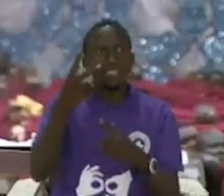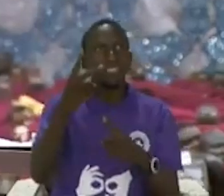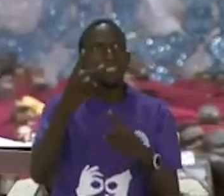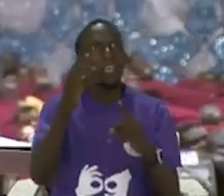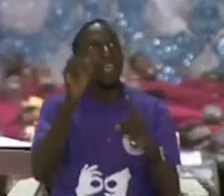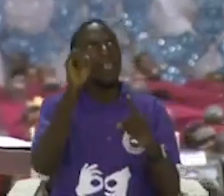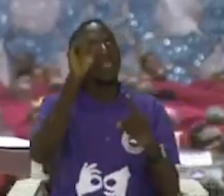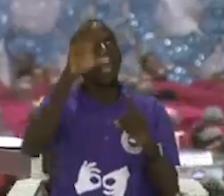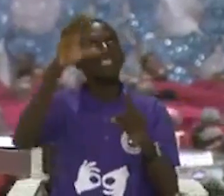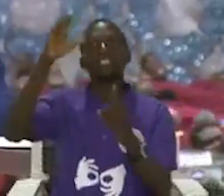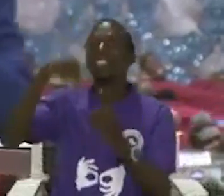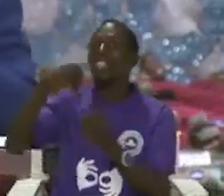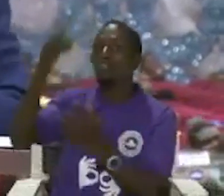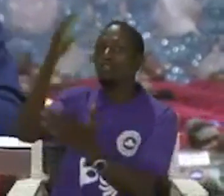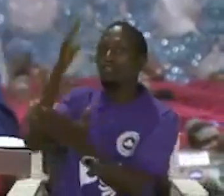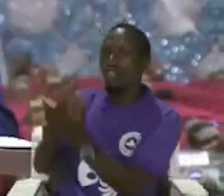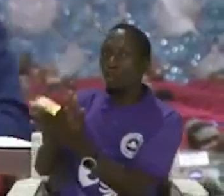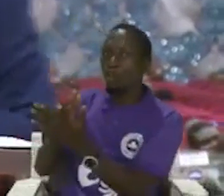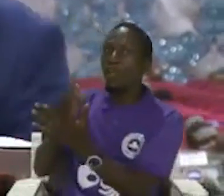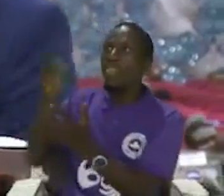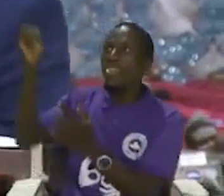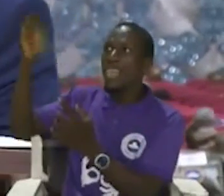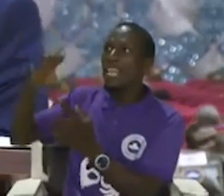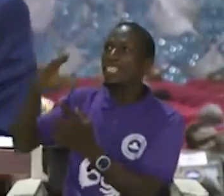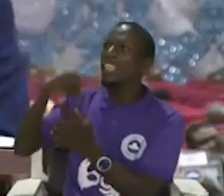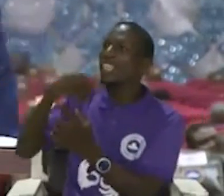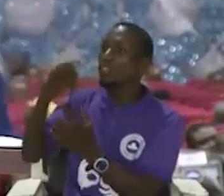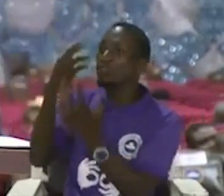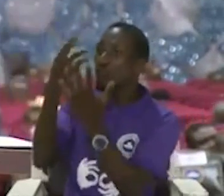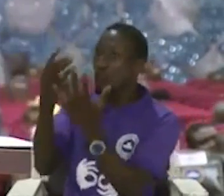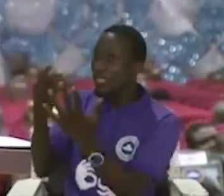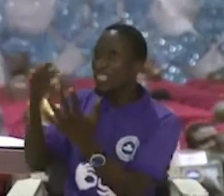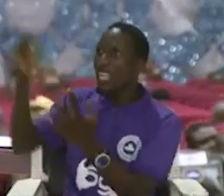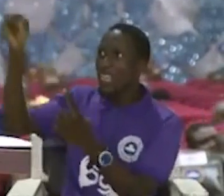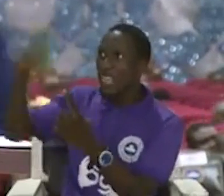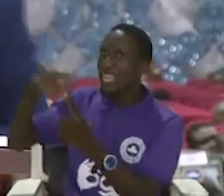can tell you to hold on. It can tell you to go. Light is very important.